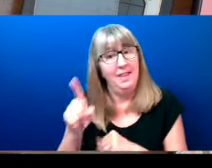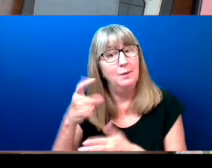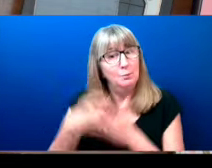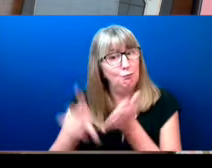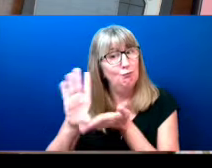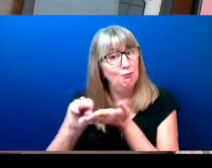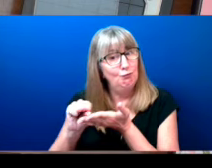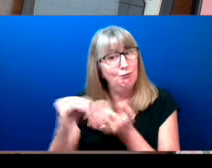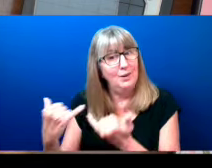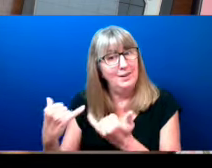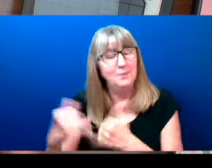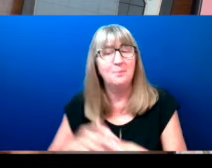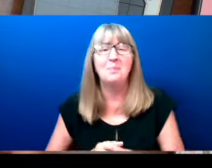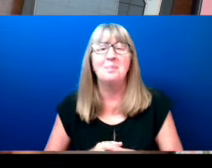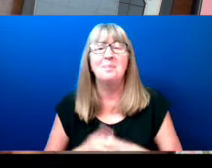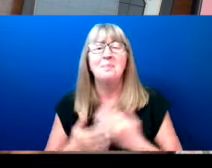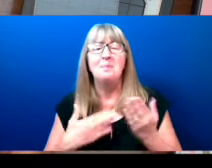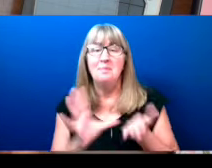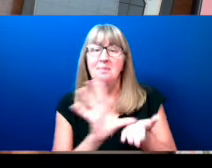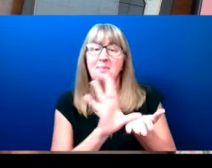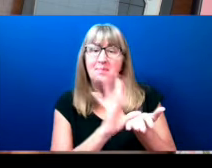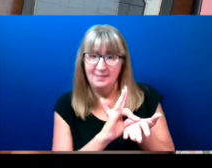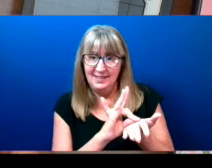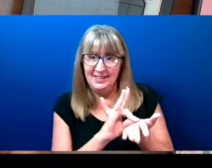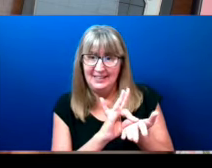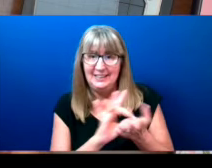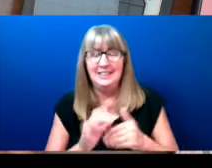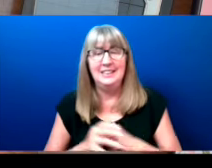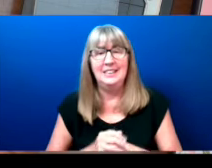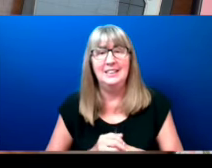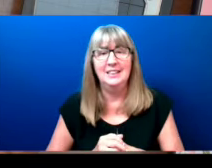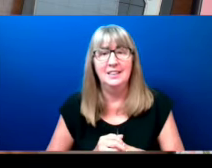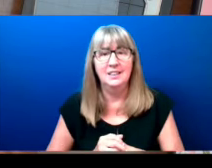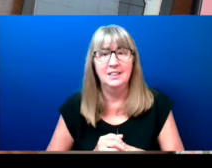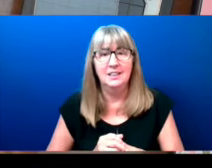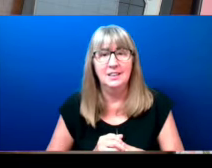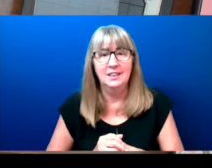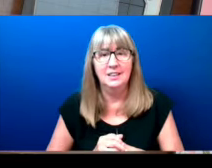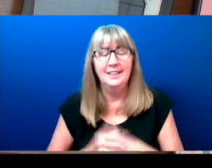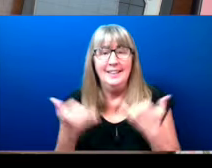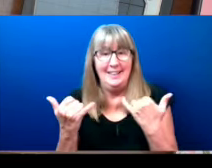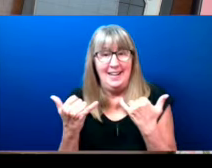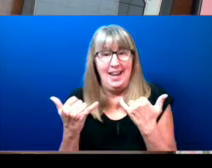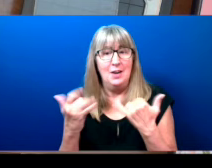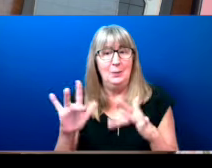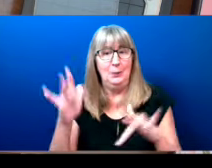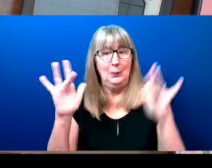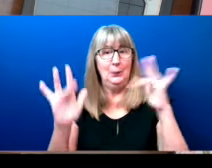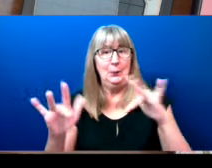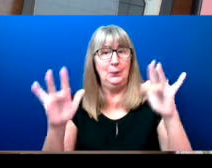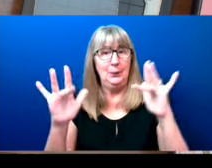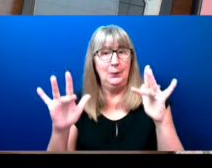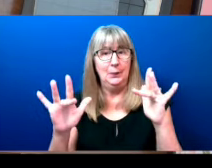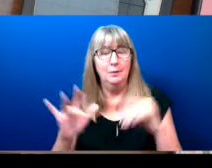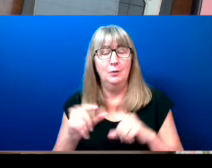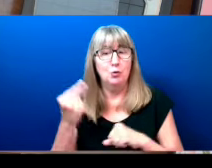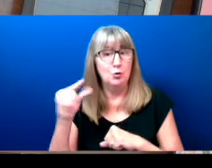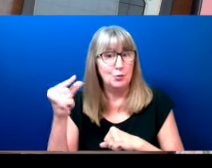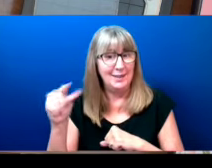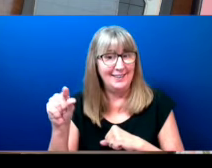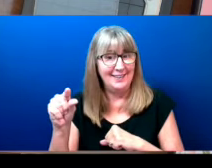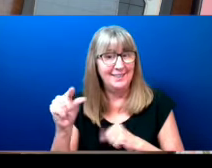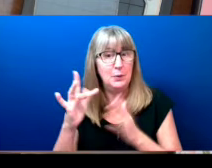clearance under Stampin', in the Stampin' Up. And I glued that on. And then I grabbed a couple of